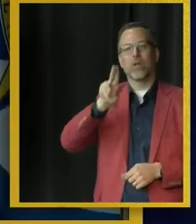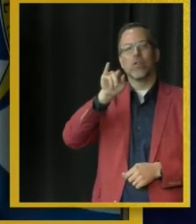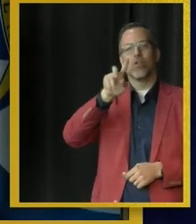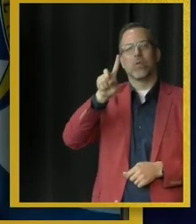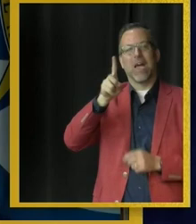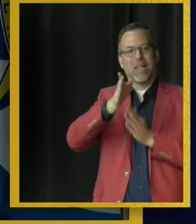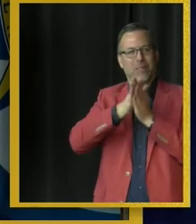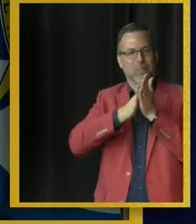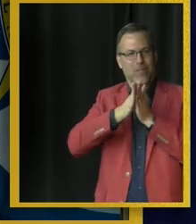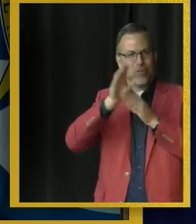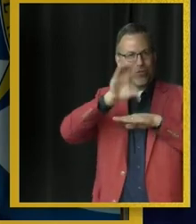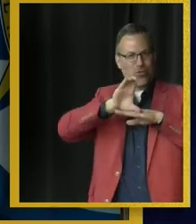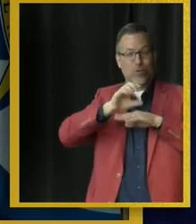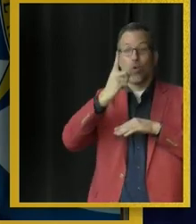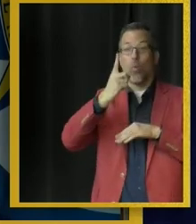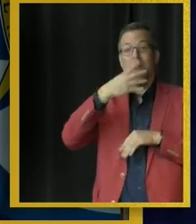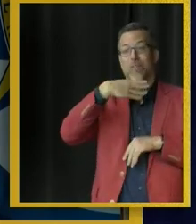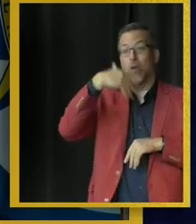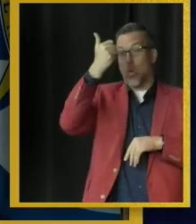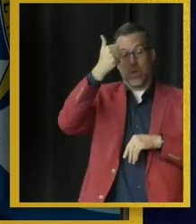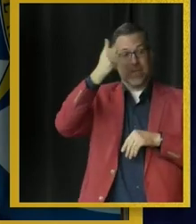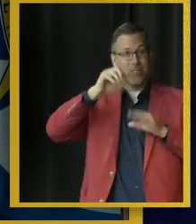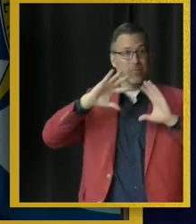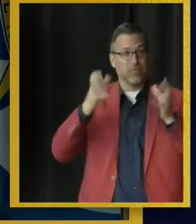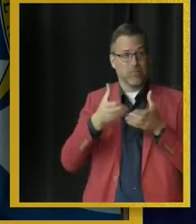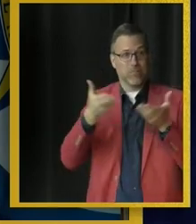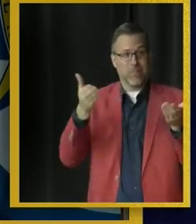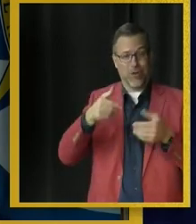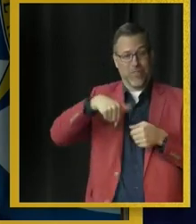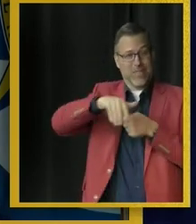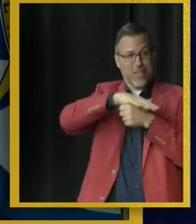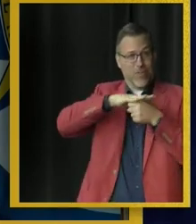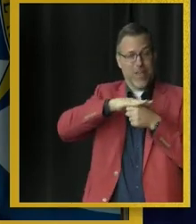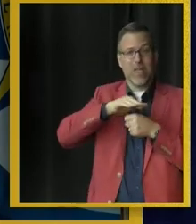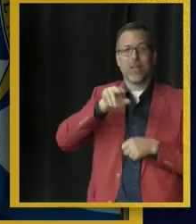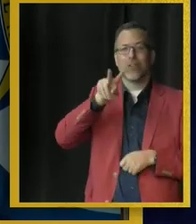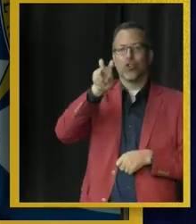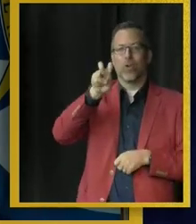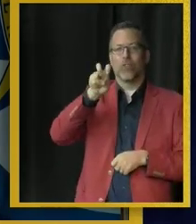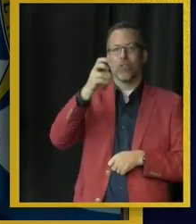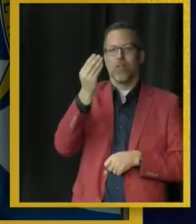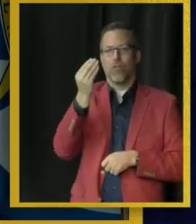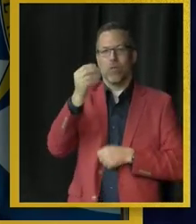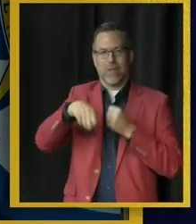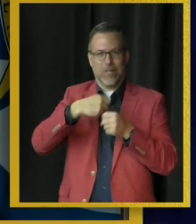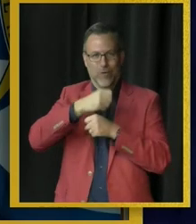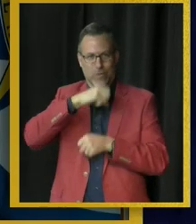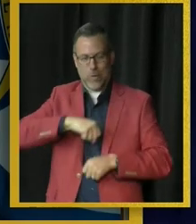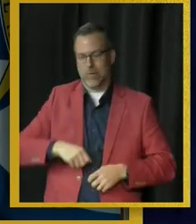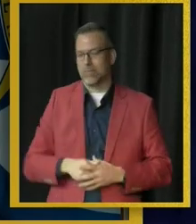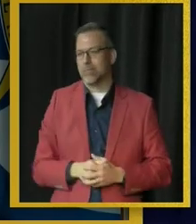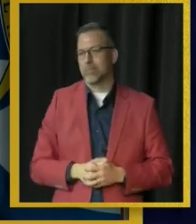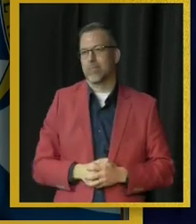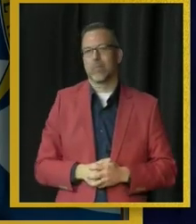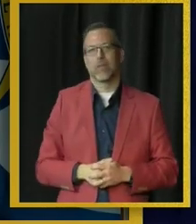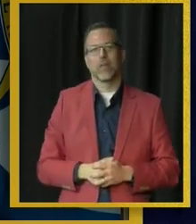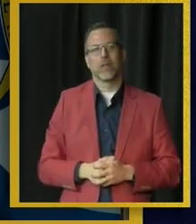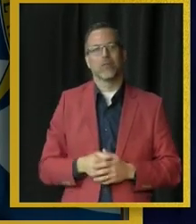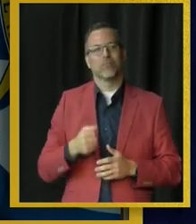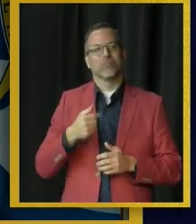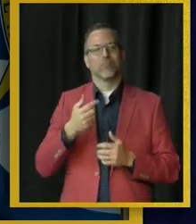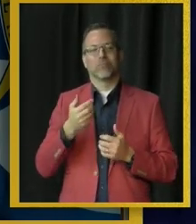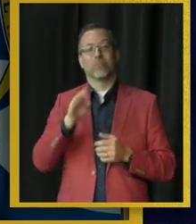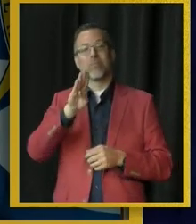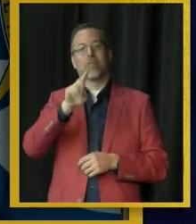Methodist Church, one of the oldest congregations in the Bellevue community at 214 years old. Most known today as the home of the